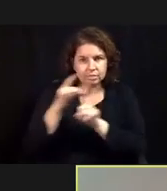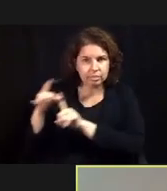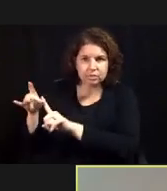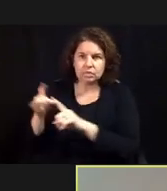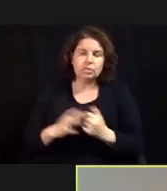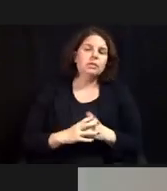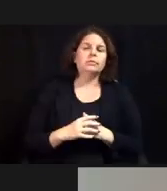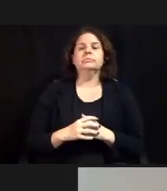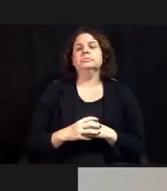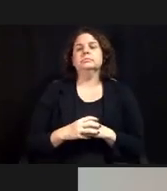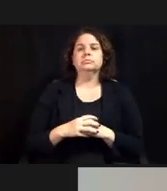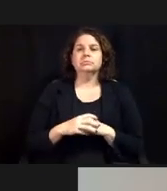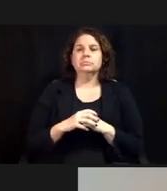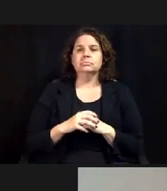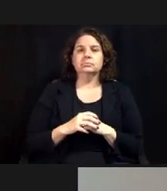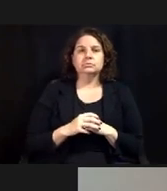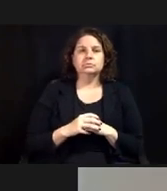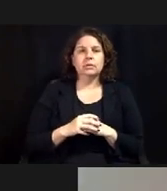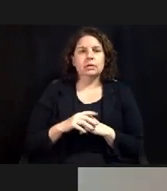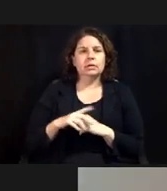Excellent. Thank you for that